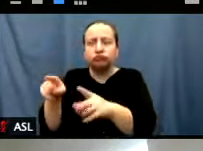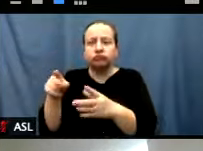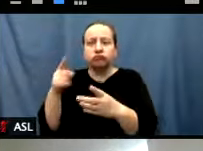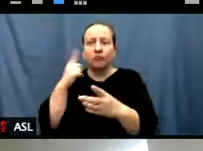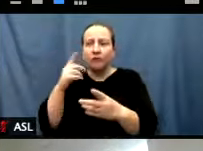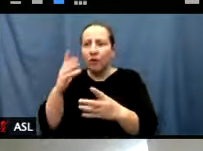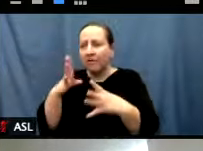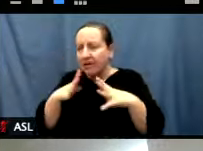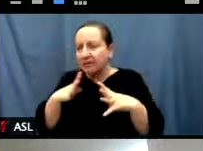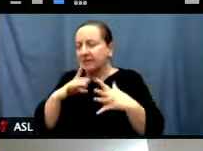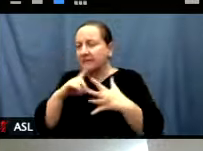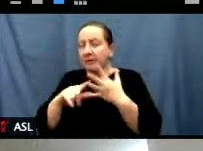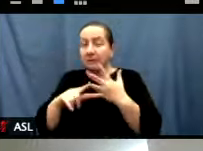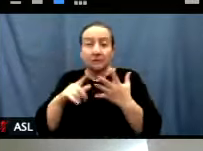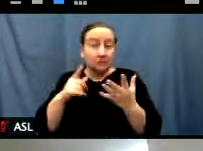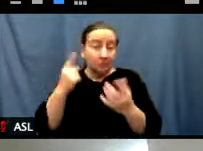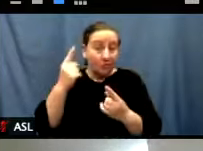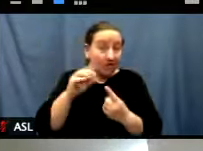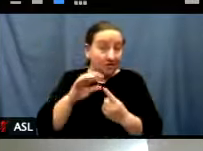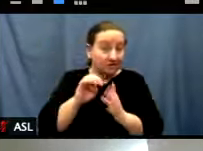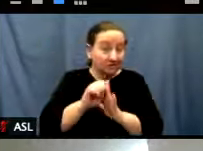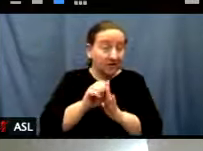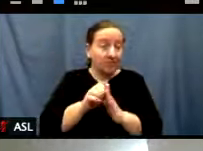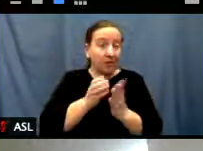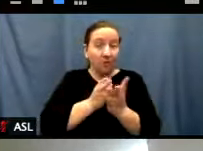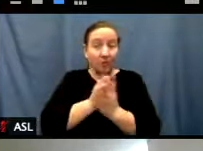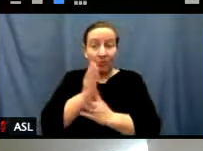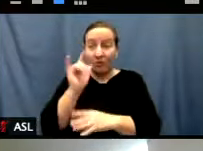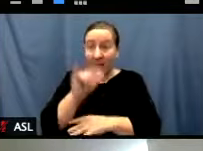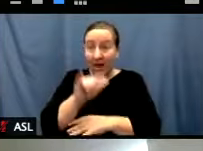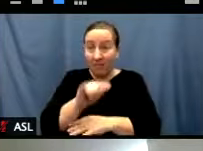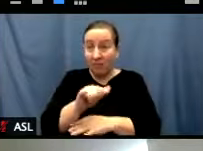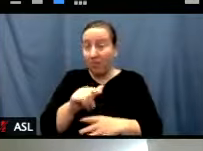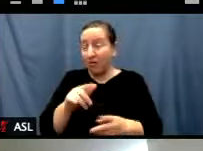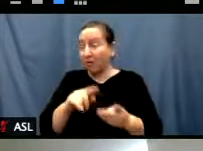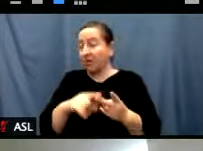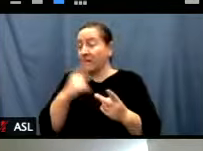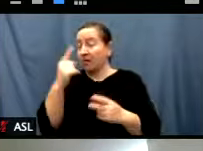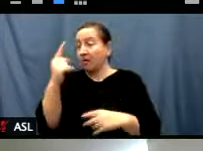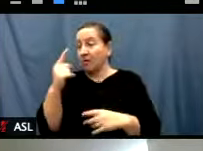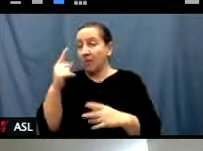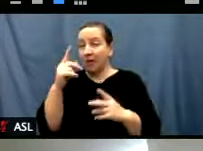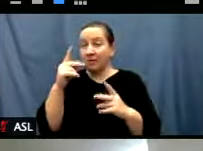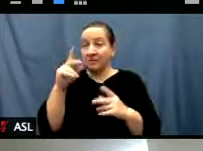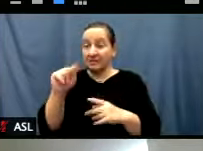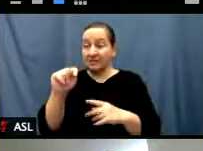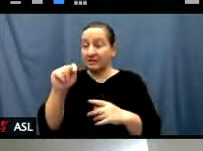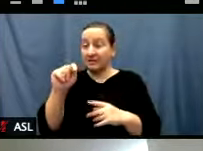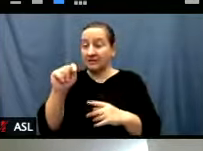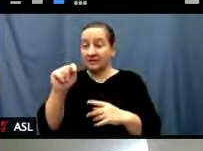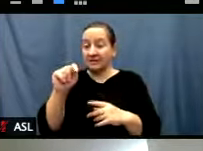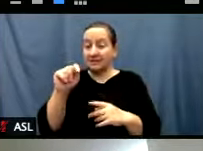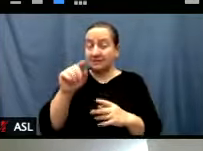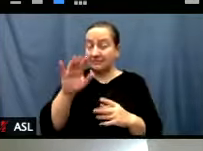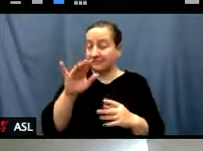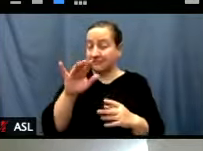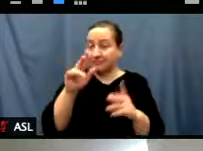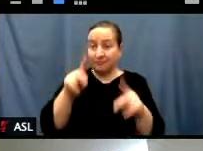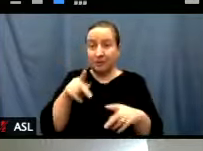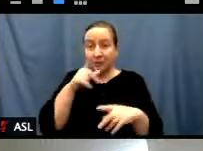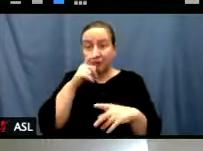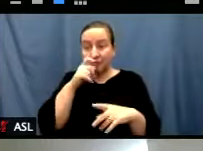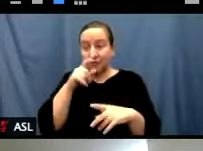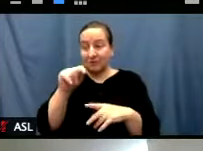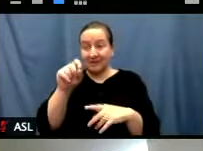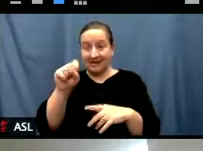airport. We have a TSA agent from DIA that died of COVID. We heard about that just the last day or